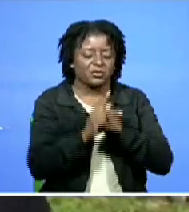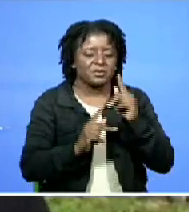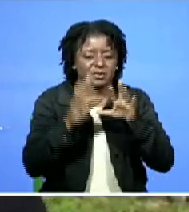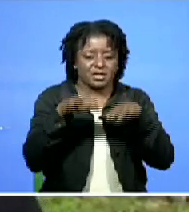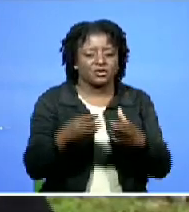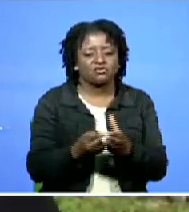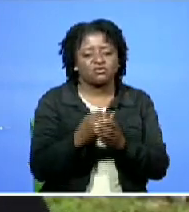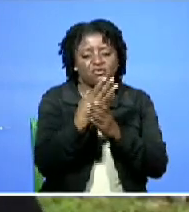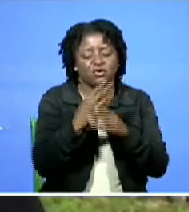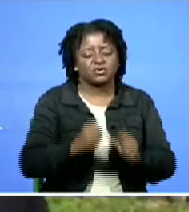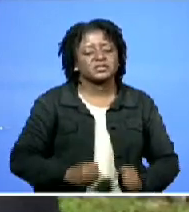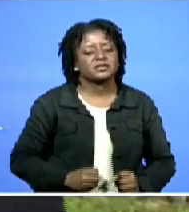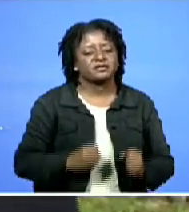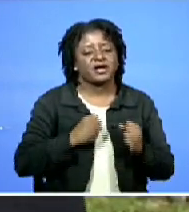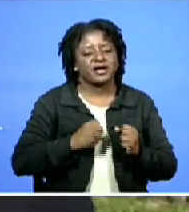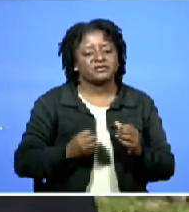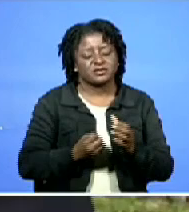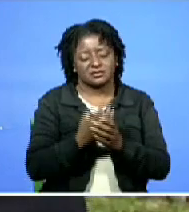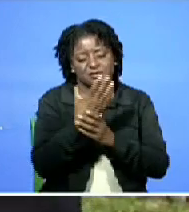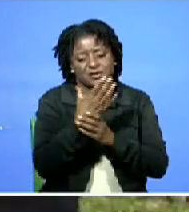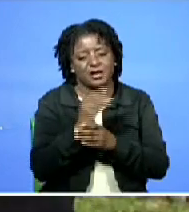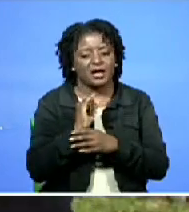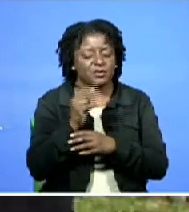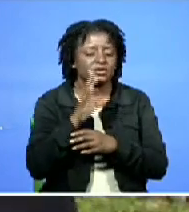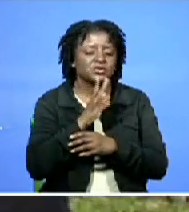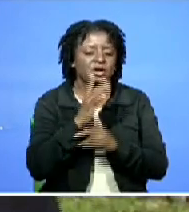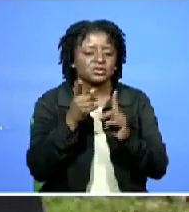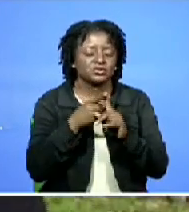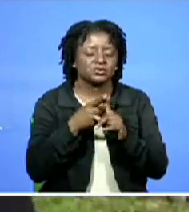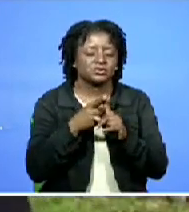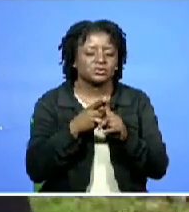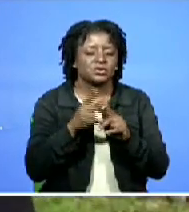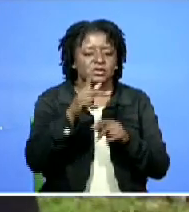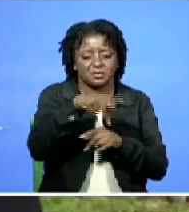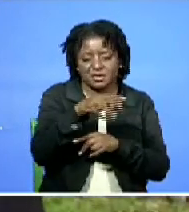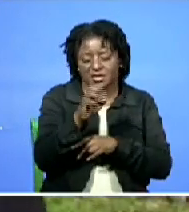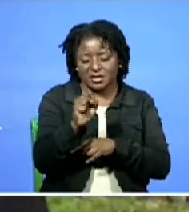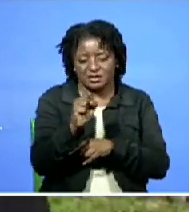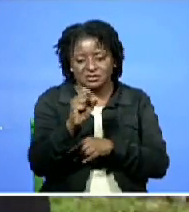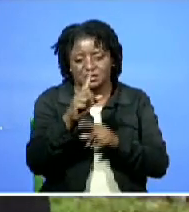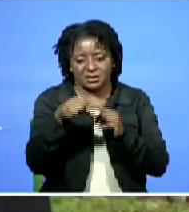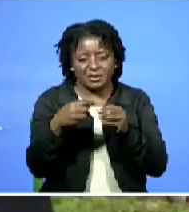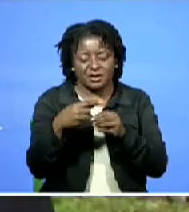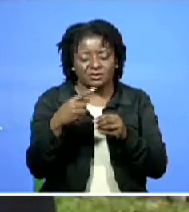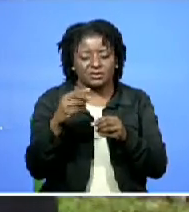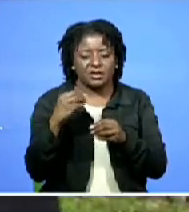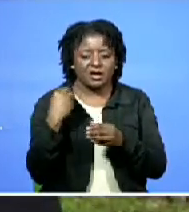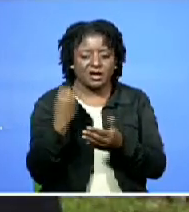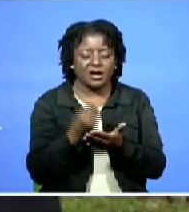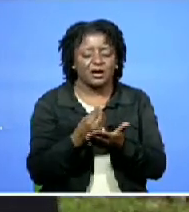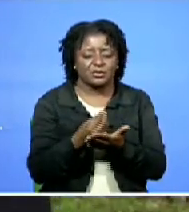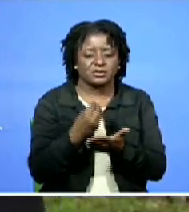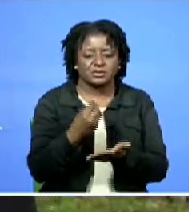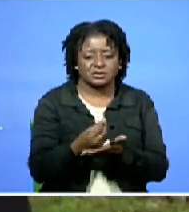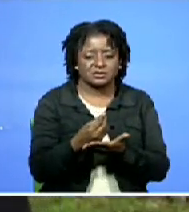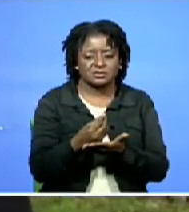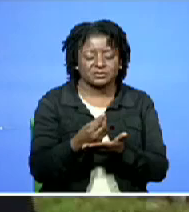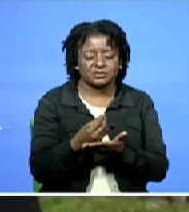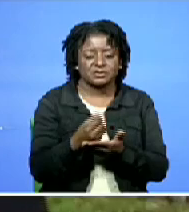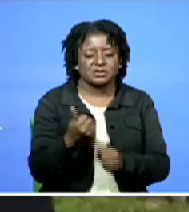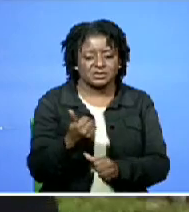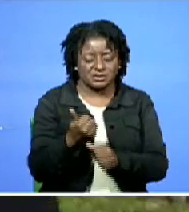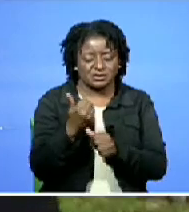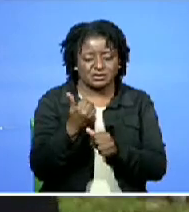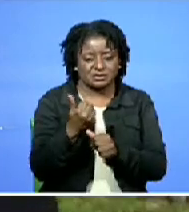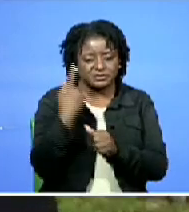and thrive. So I'll be speaking to my permanent secretary about our subvention to the various sailing events, the various regattas,